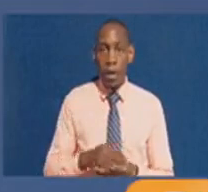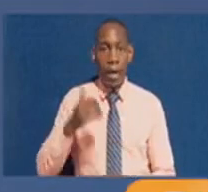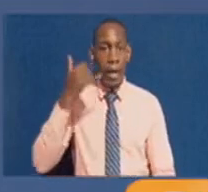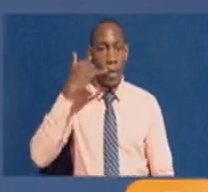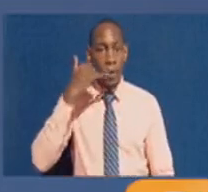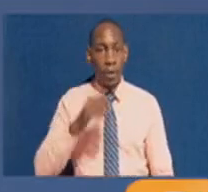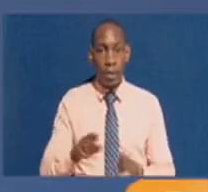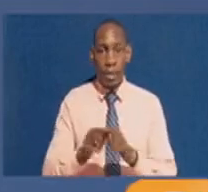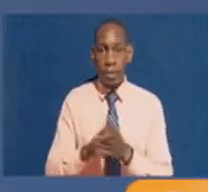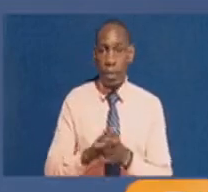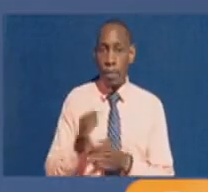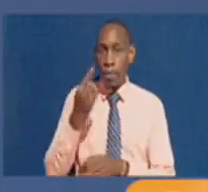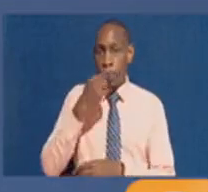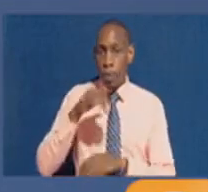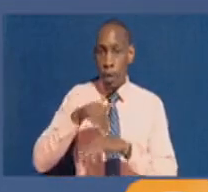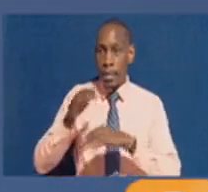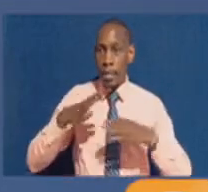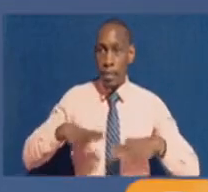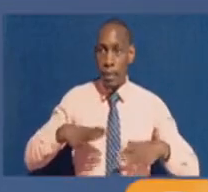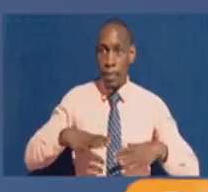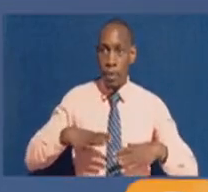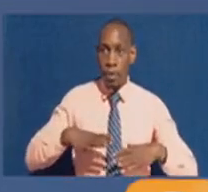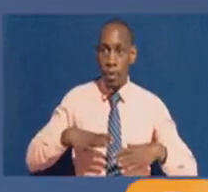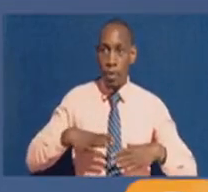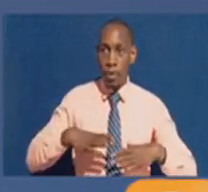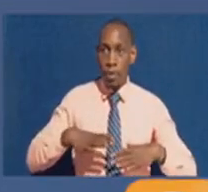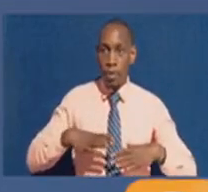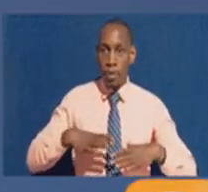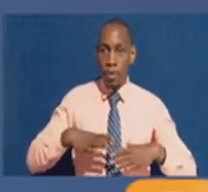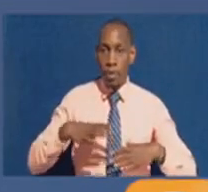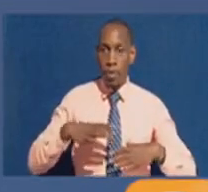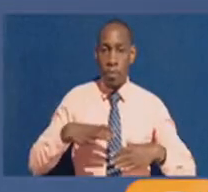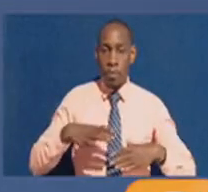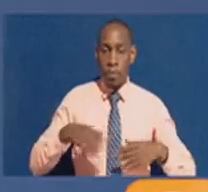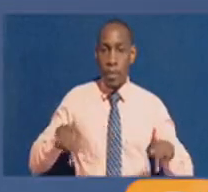had sent those people to come and beat Chebukati?